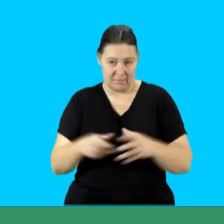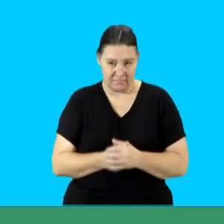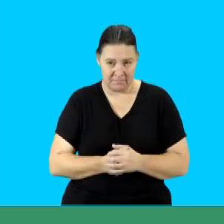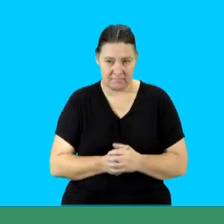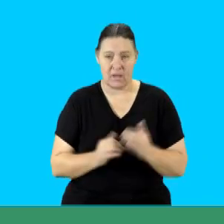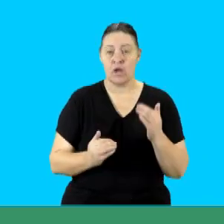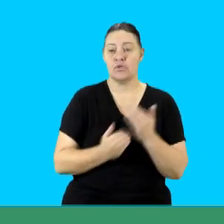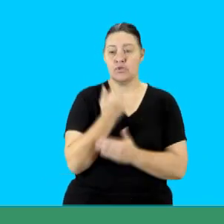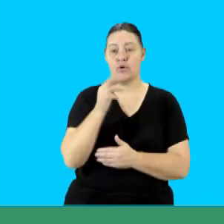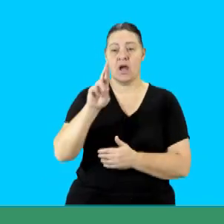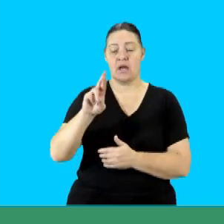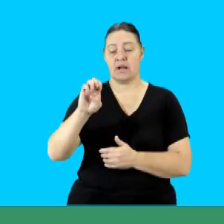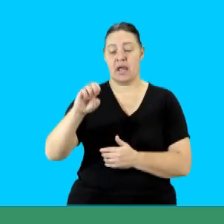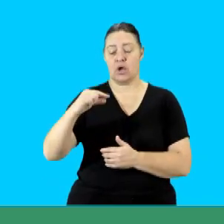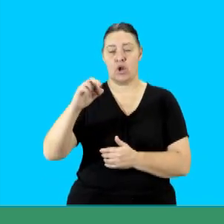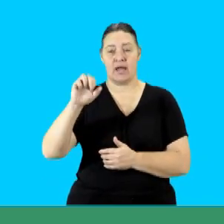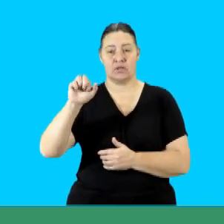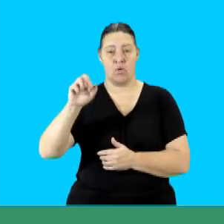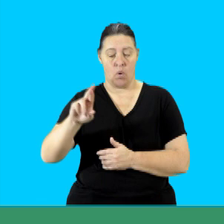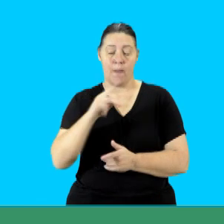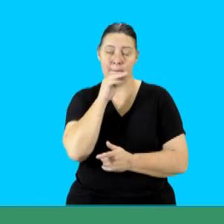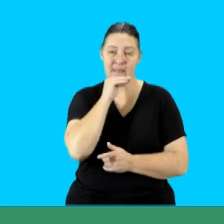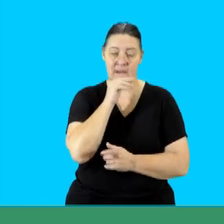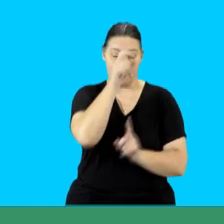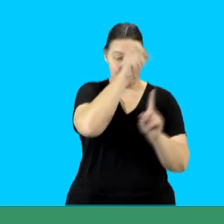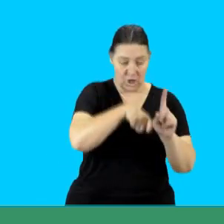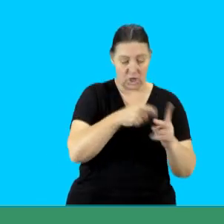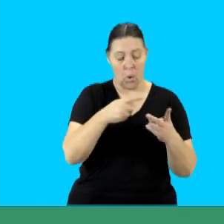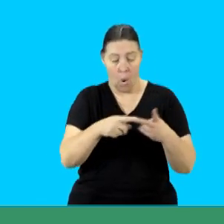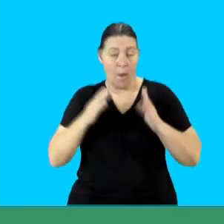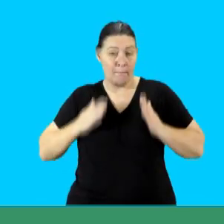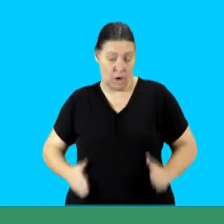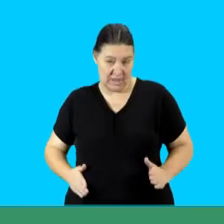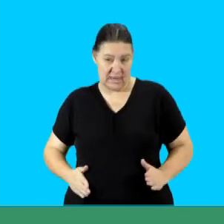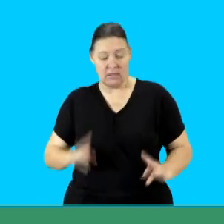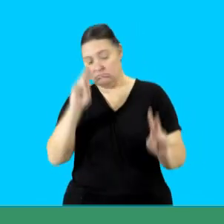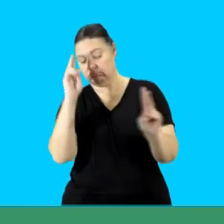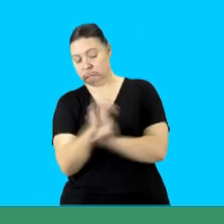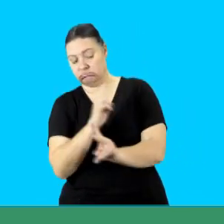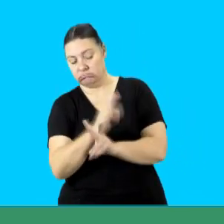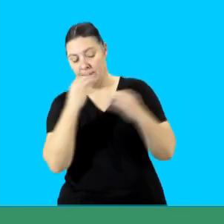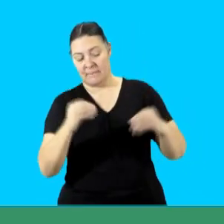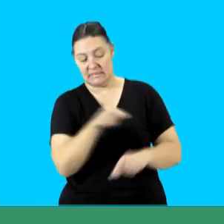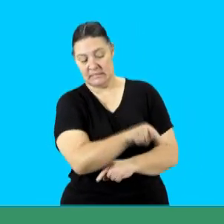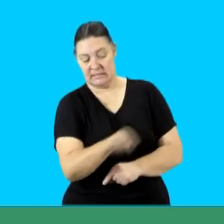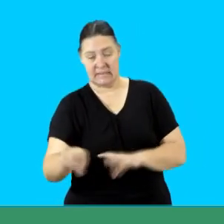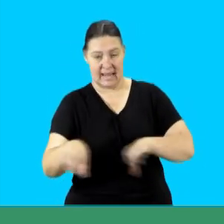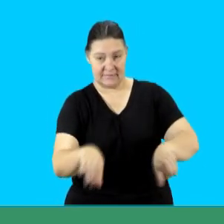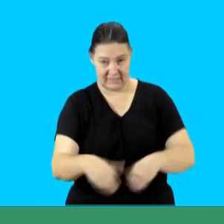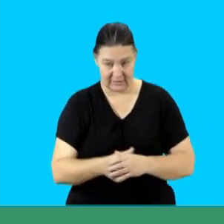New word, regulator, refers to a person or body that supervises a particular industry or business